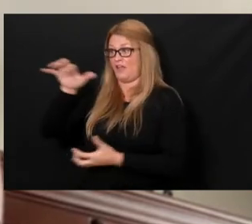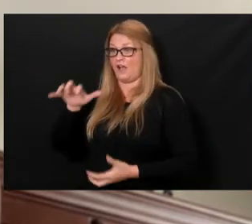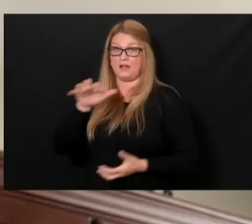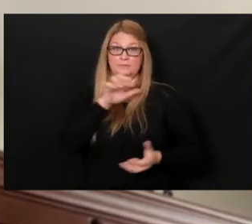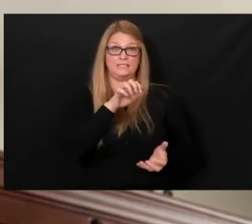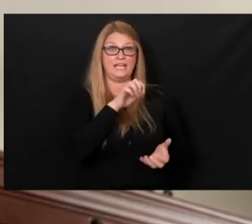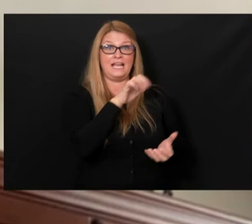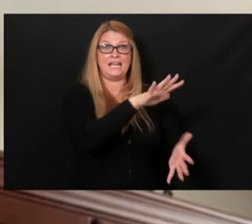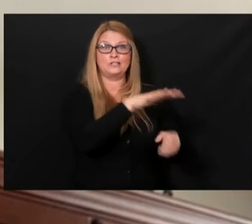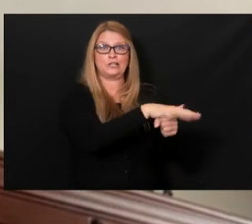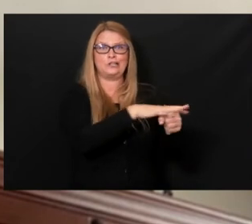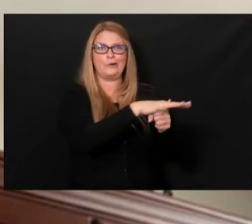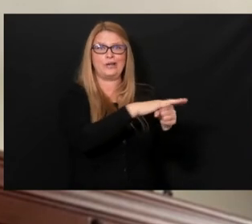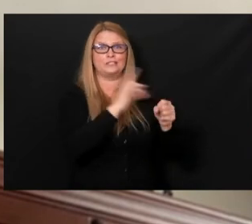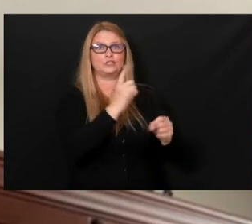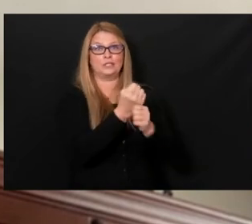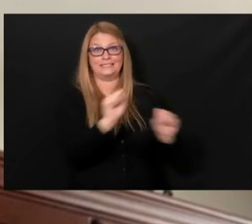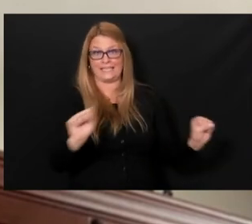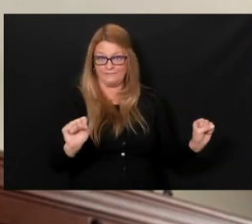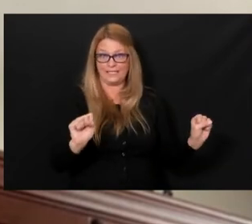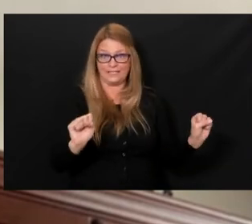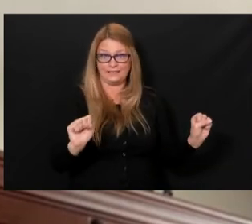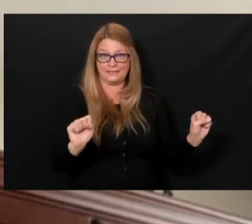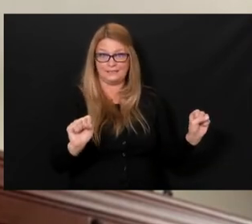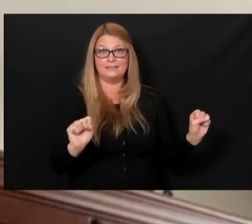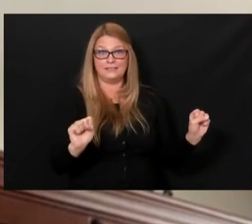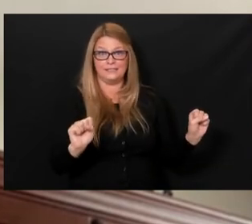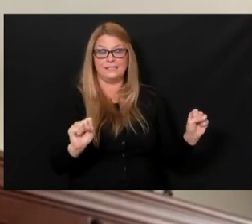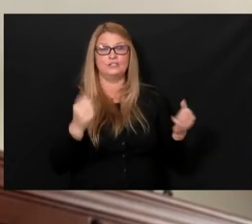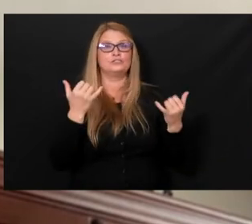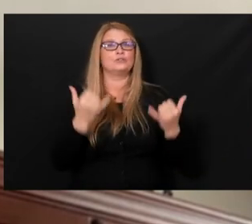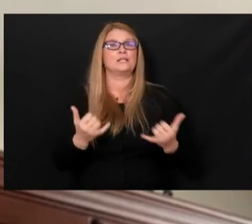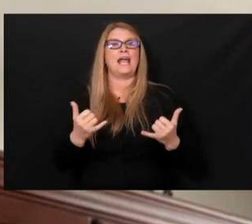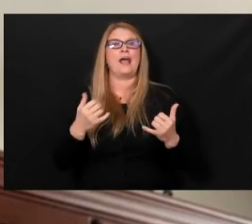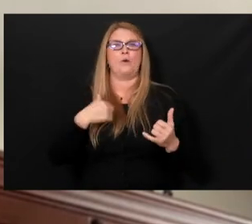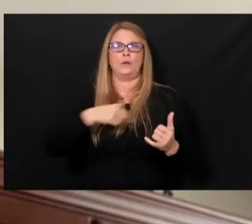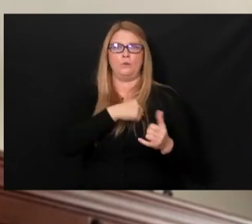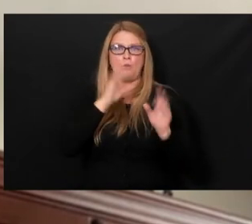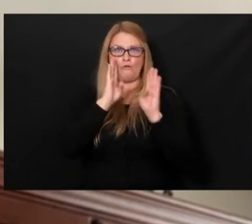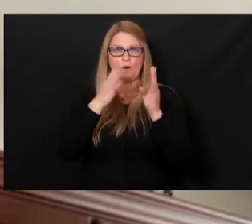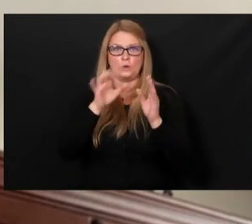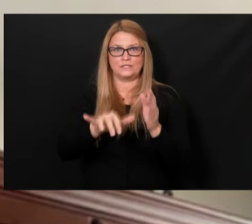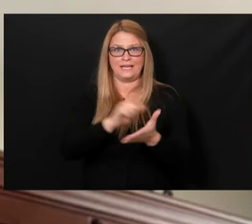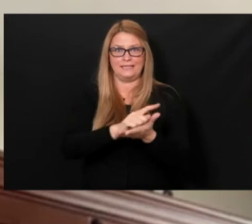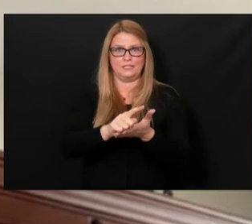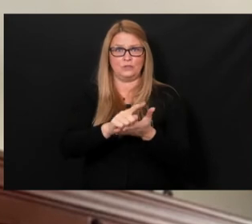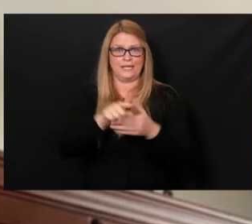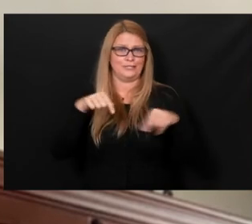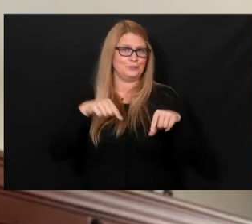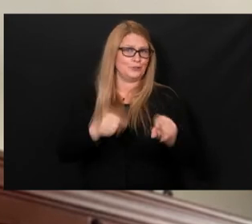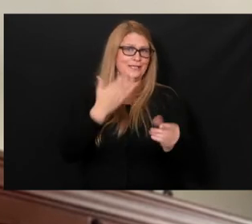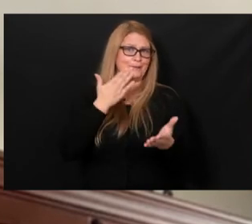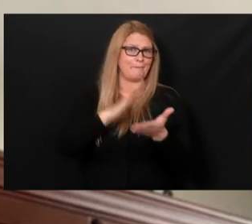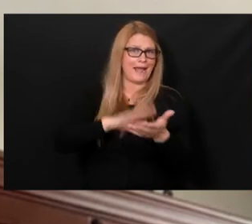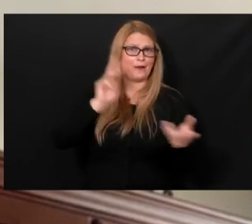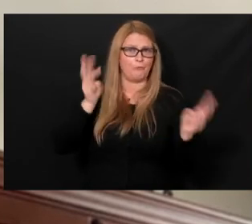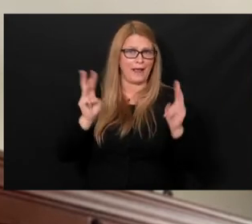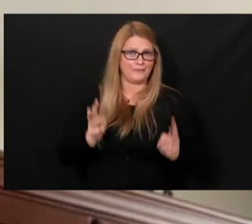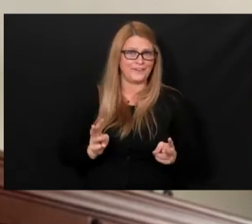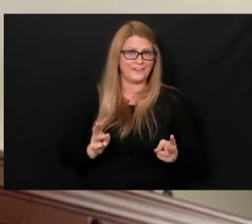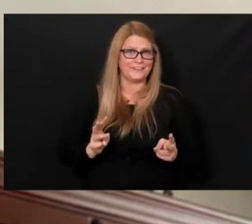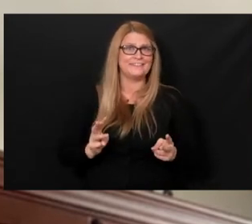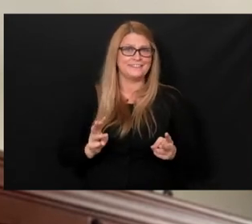the locations, focus on safety. So we'll have a great emphasis on that this week as we battle through the challenges